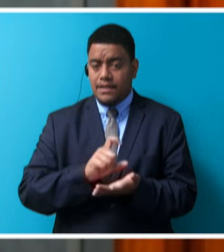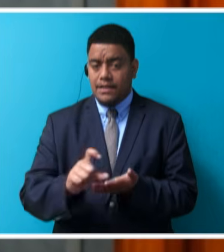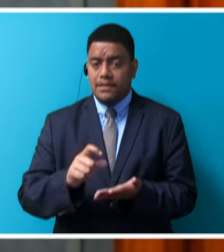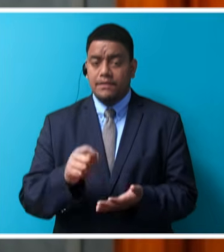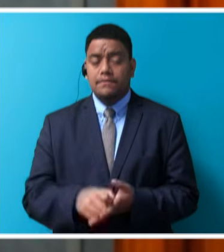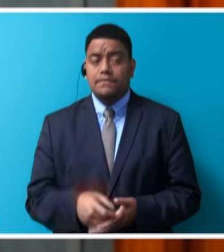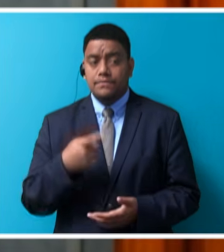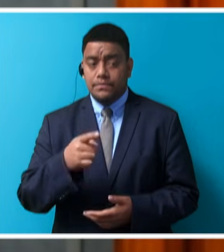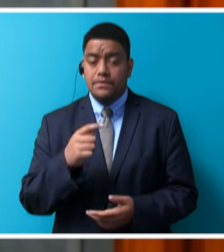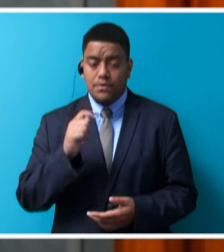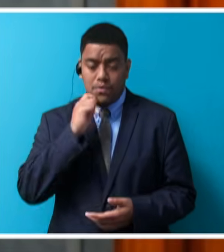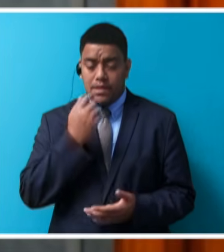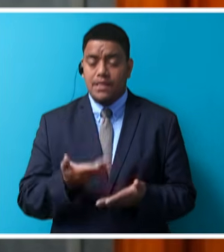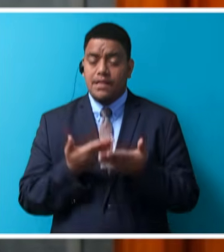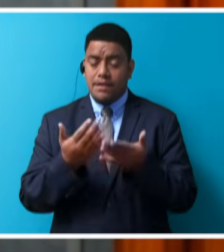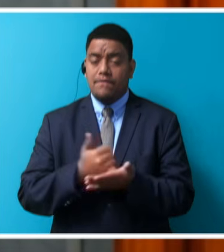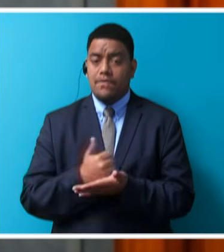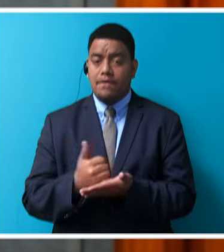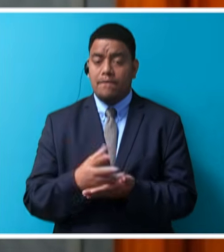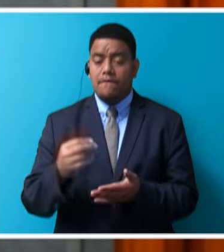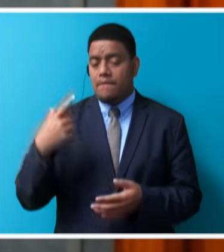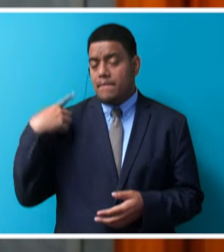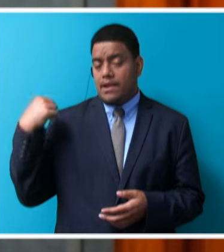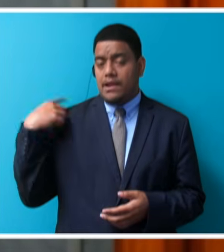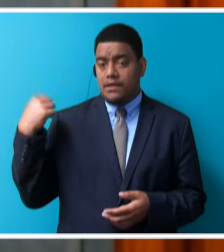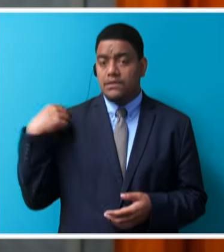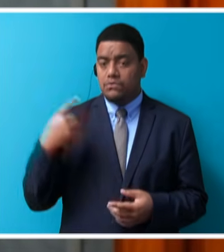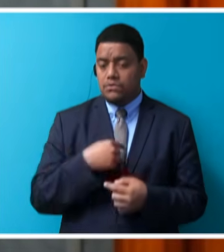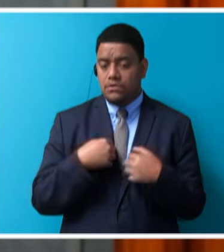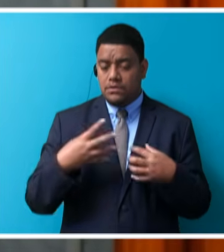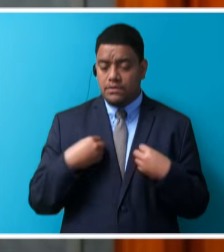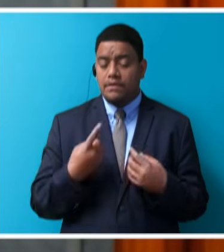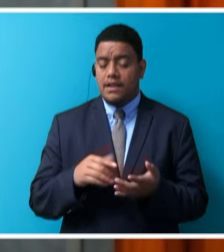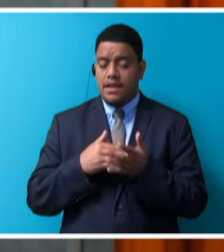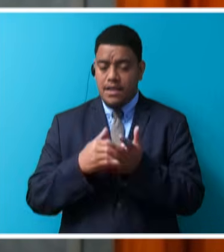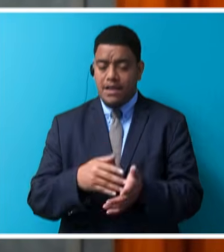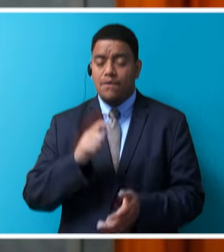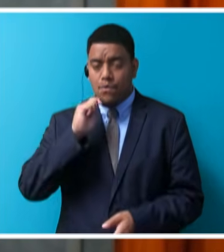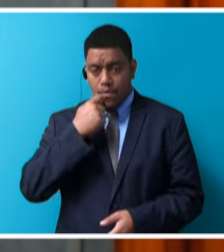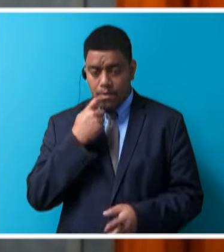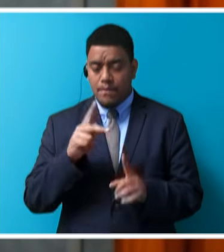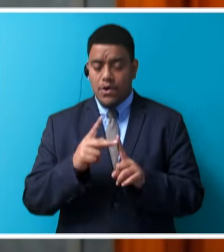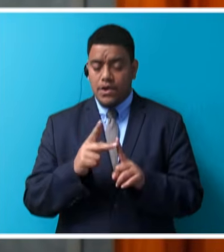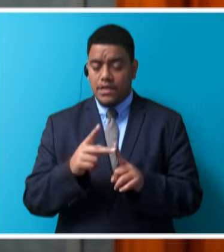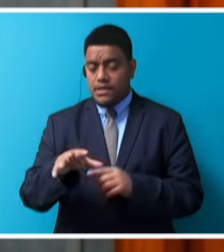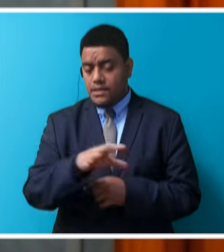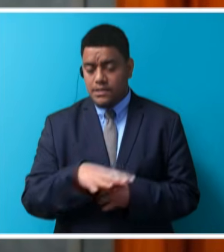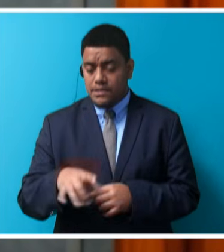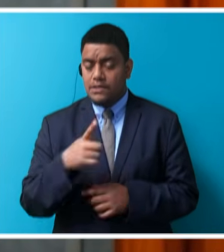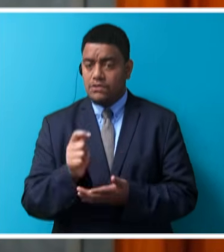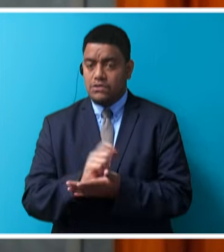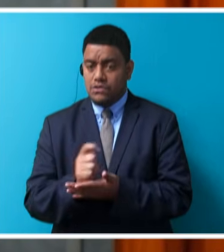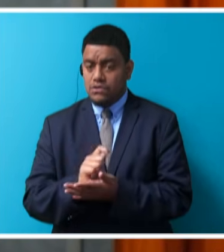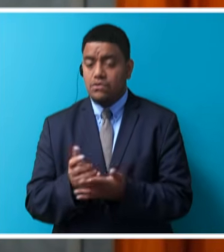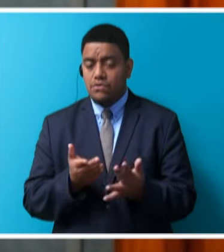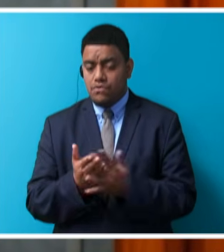the significant number of applications, assistance will be prioritized transparently according